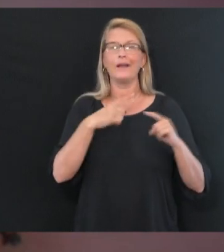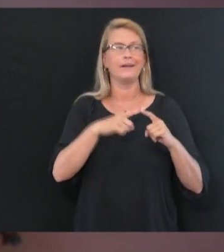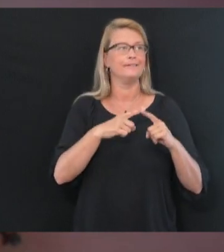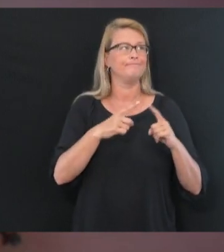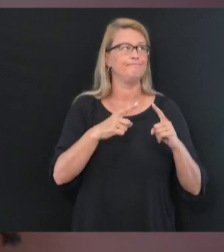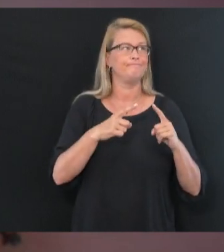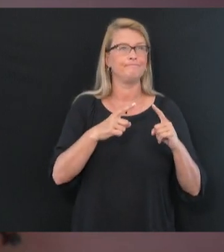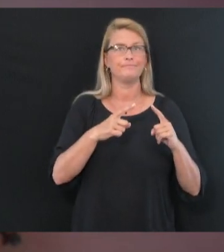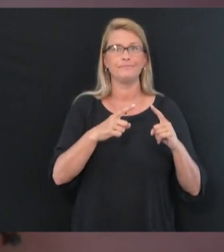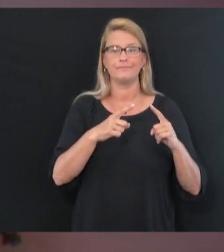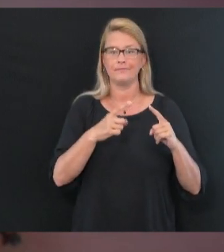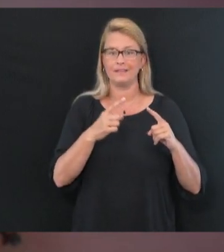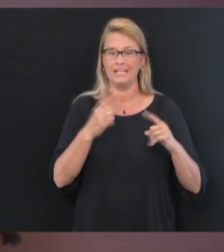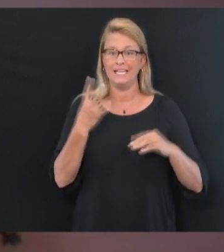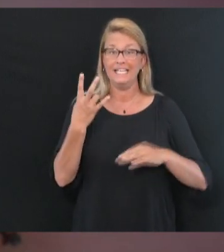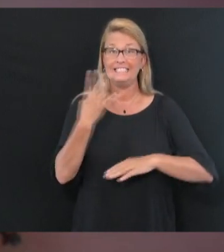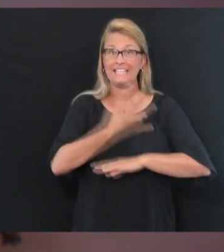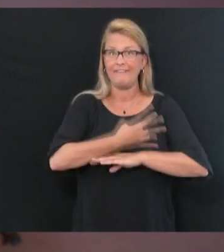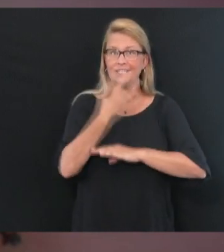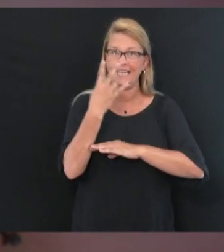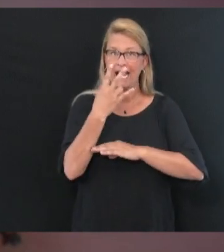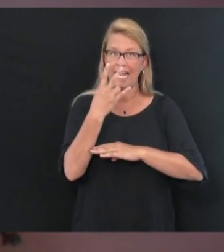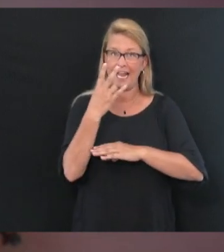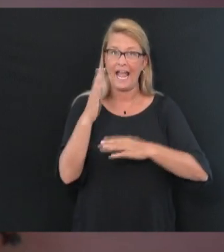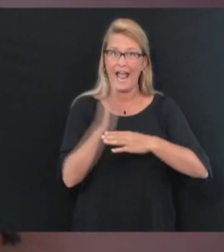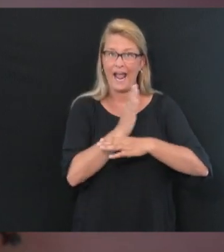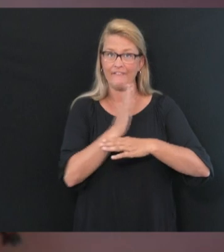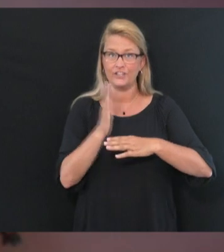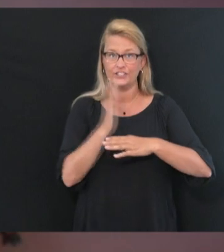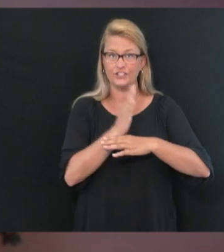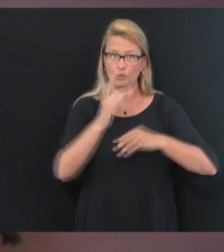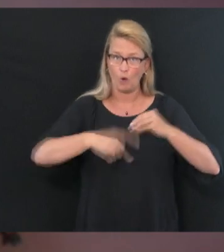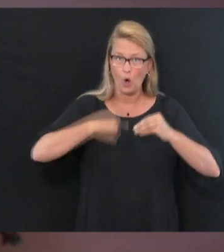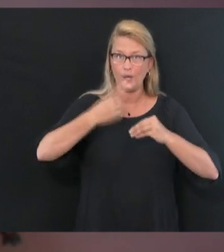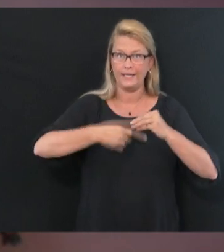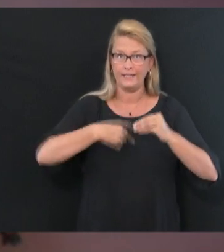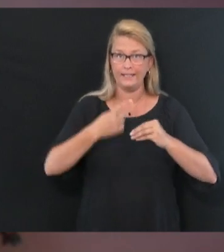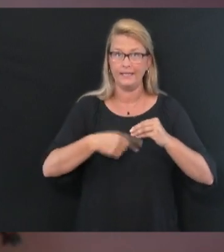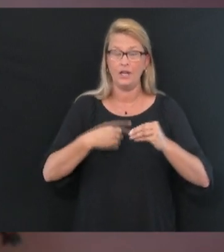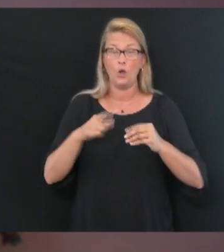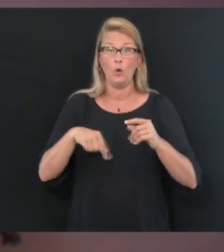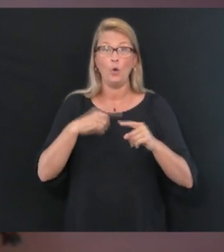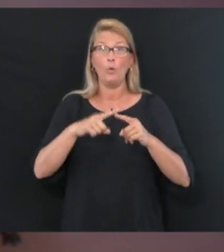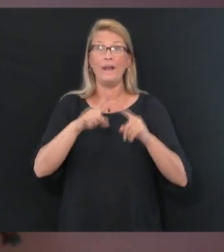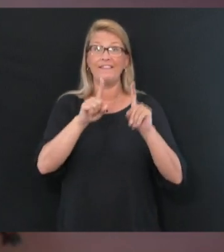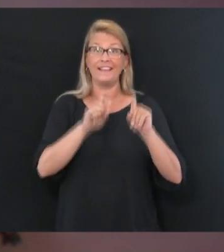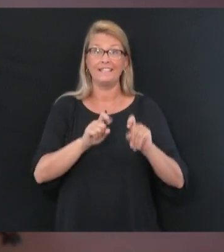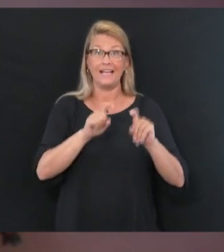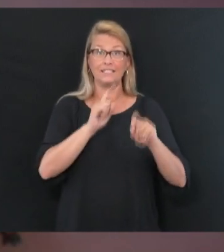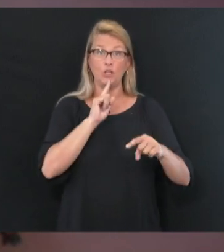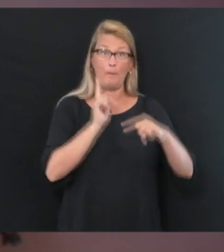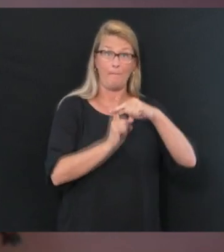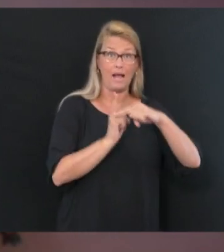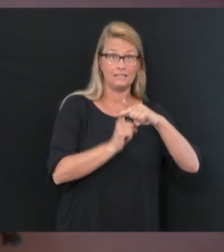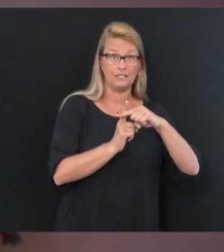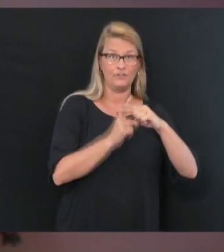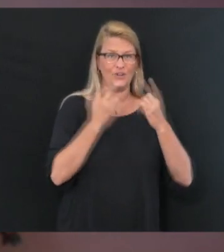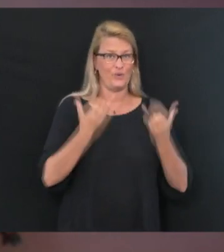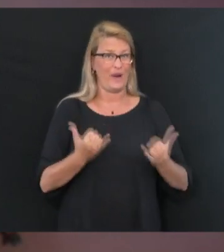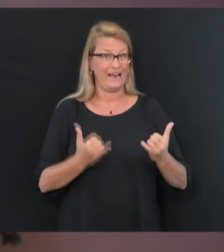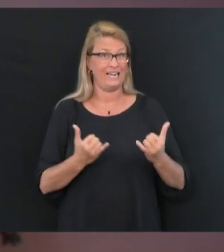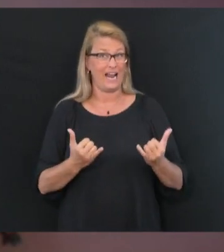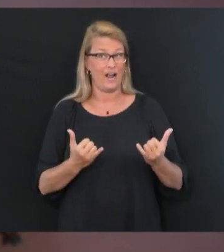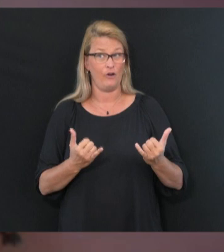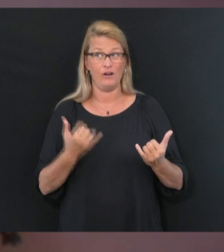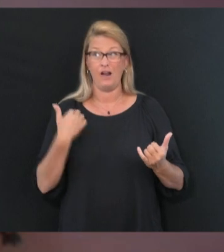a 7-day rolling average of the percent of our tests that are taken being positive, and I think ours right now